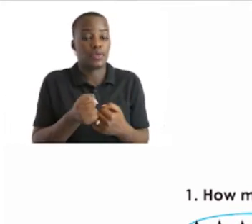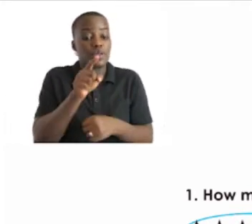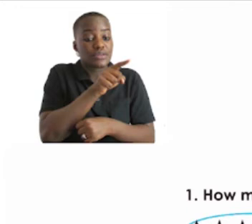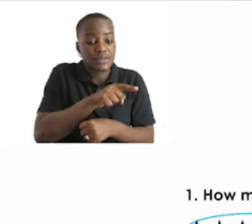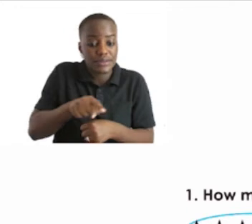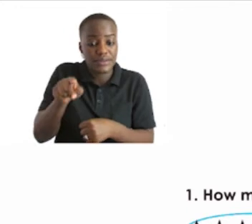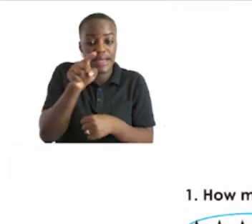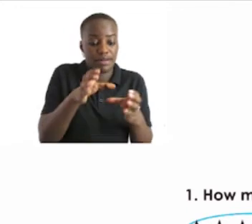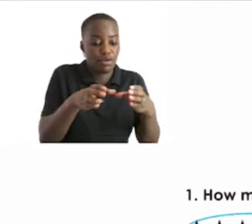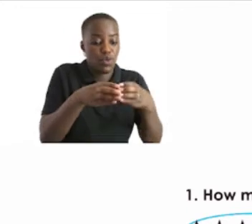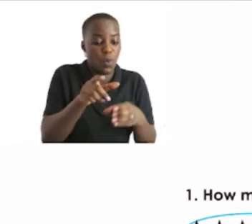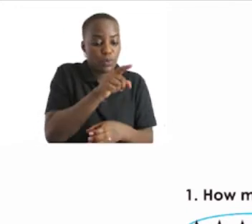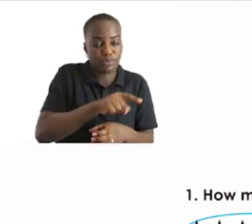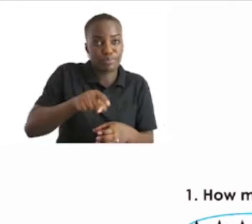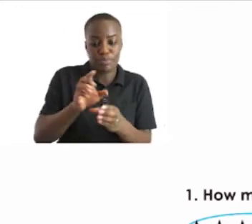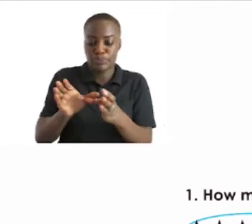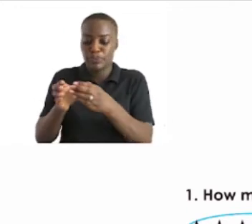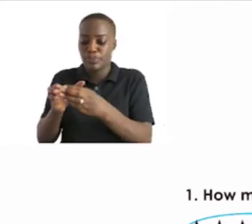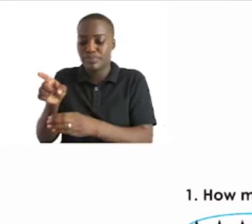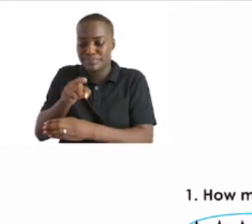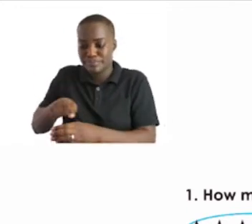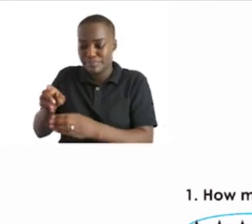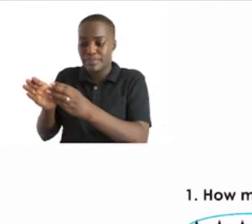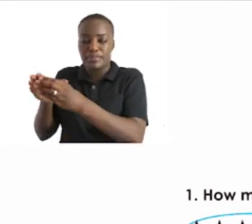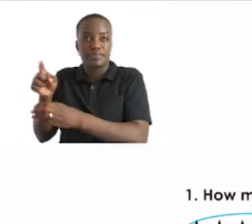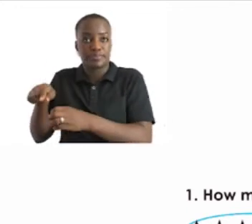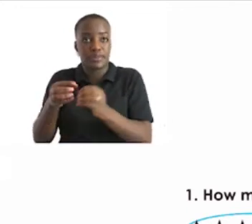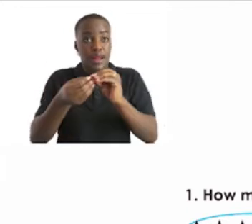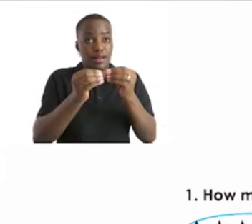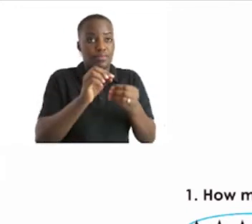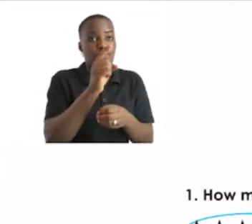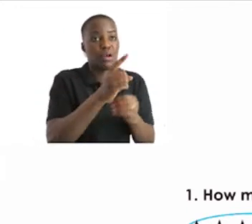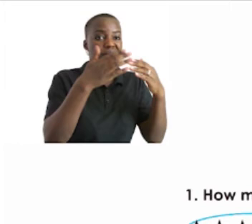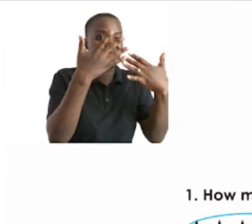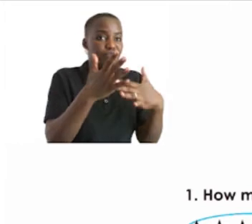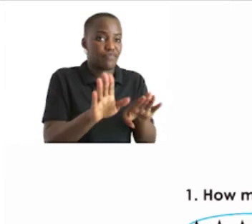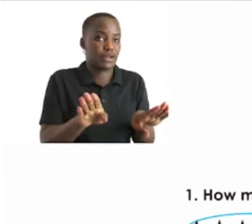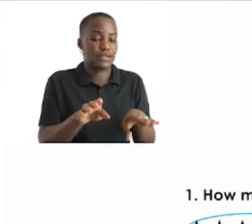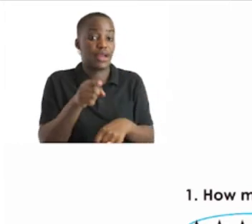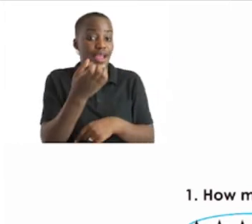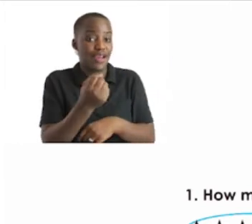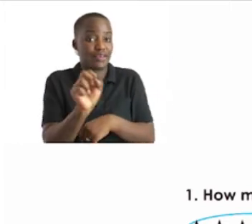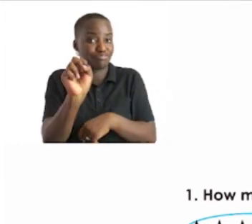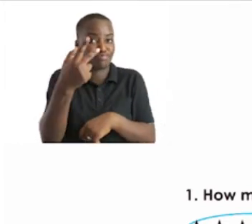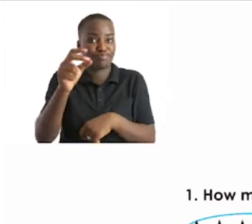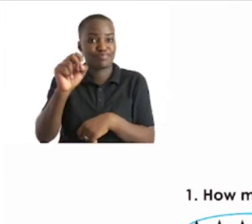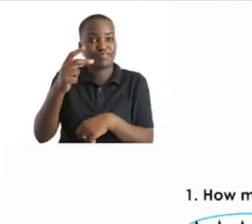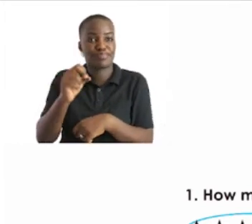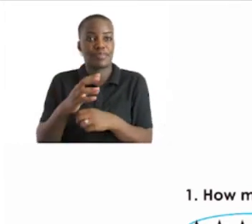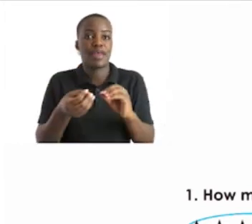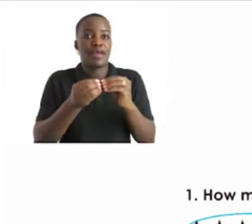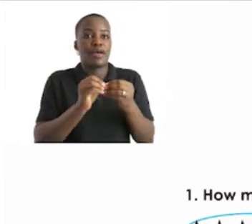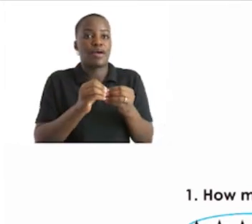them. You can see for number 1 they have done it for us, and they are stars. Number 1 says,